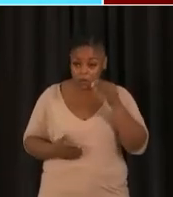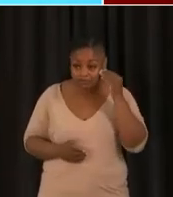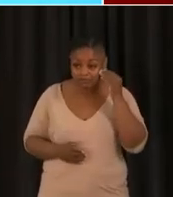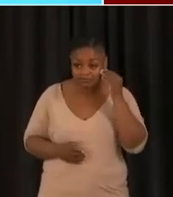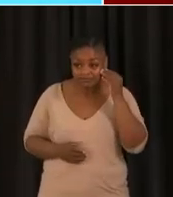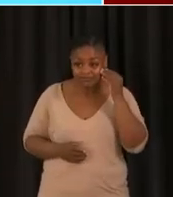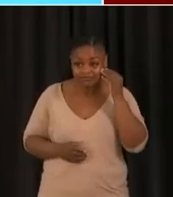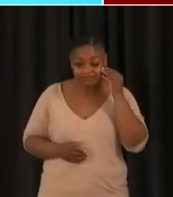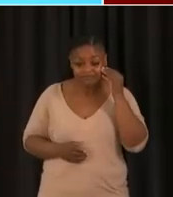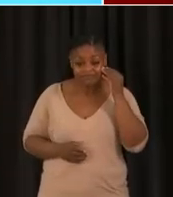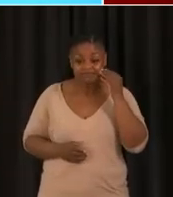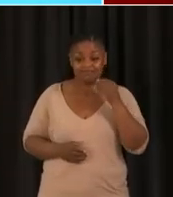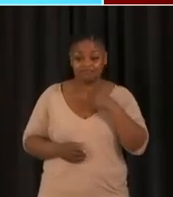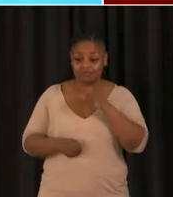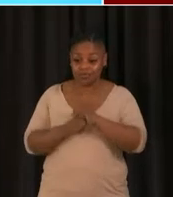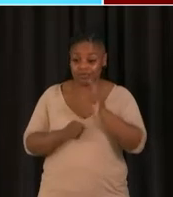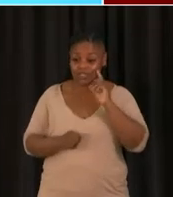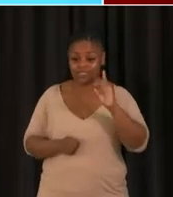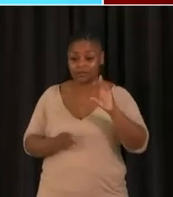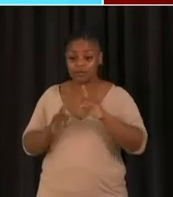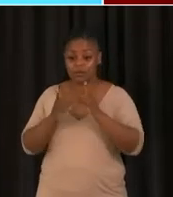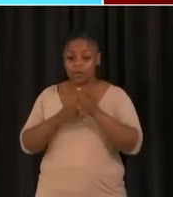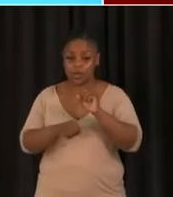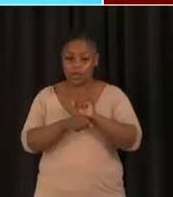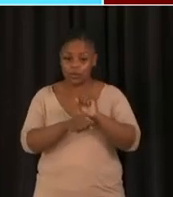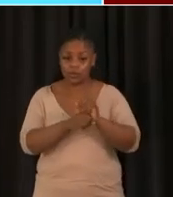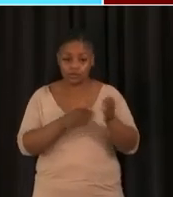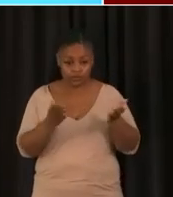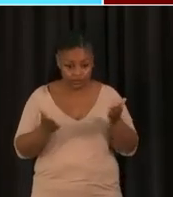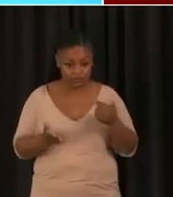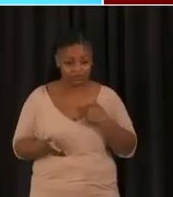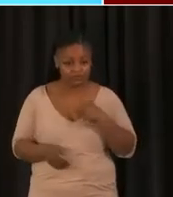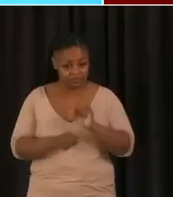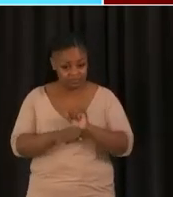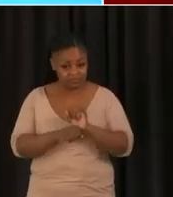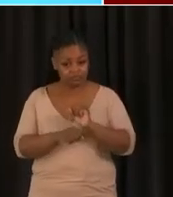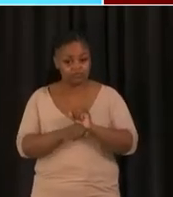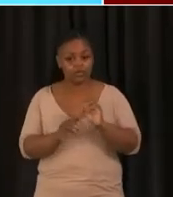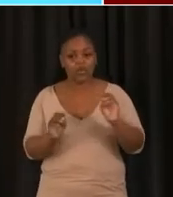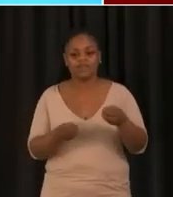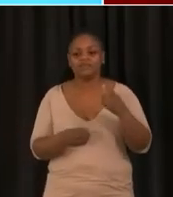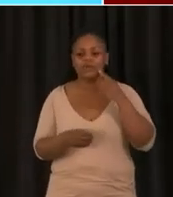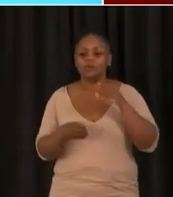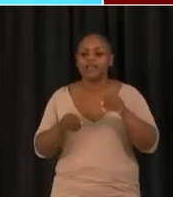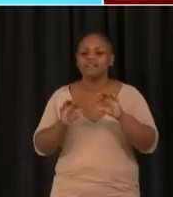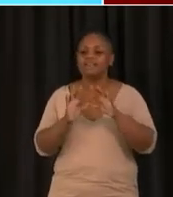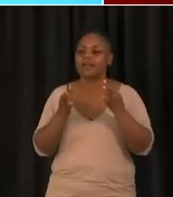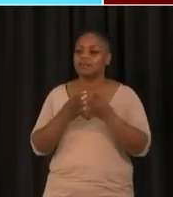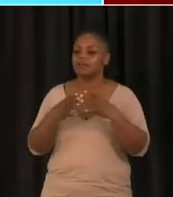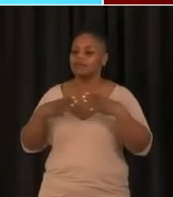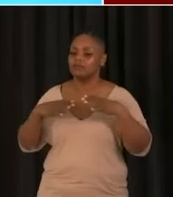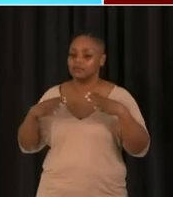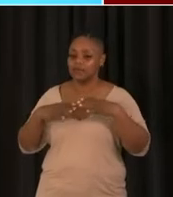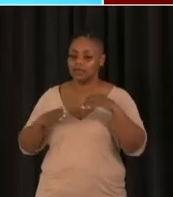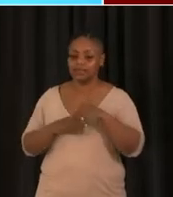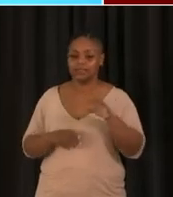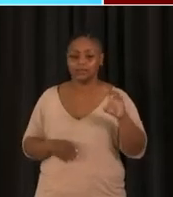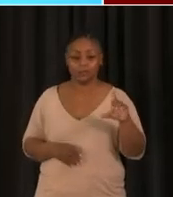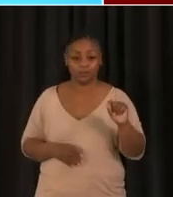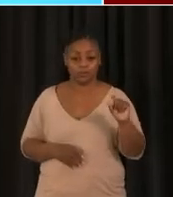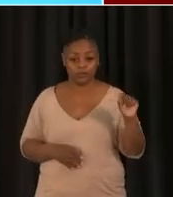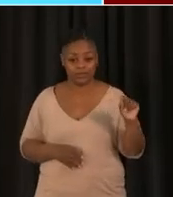towards home ownership. This program provided me with down payment assistance for my home, but most importantly, this program enlightened me about